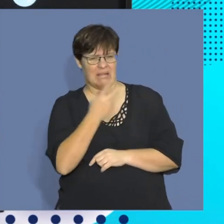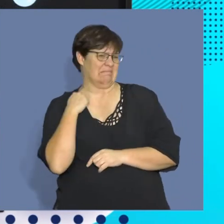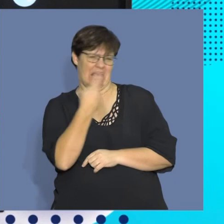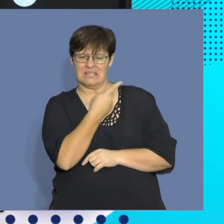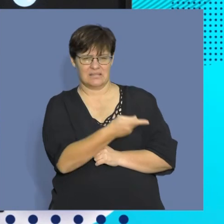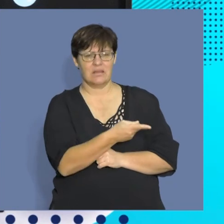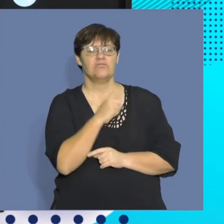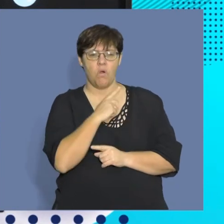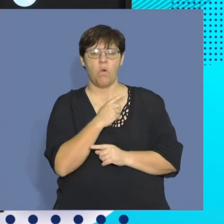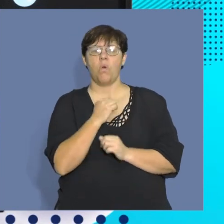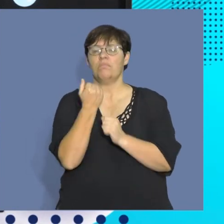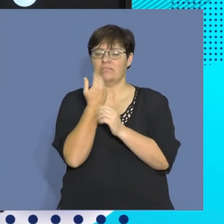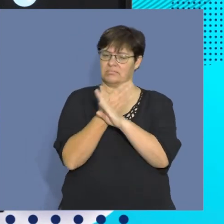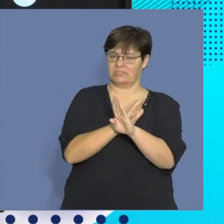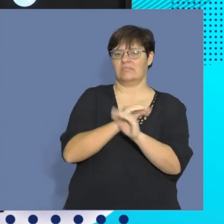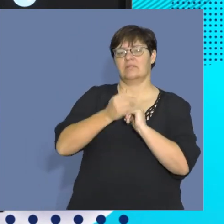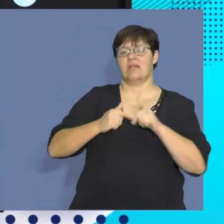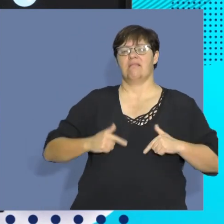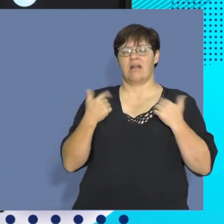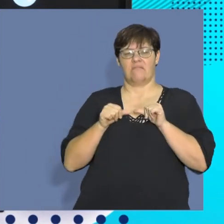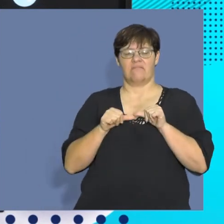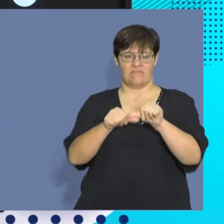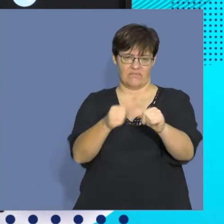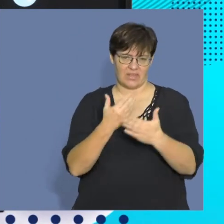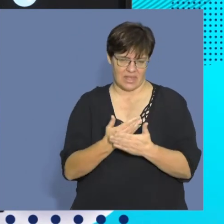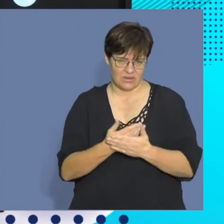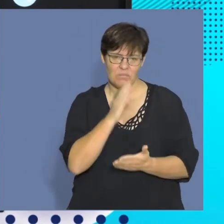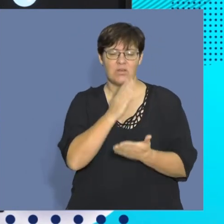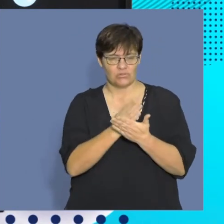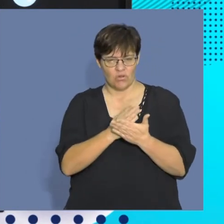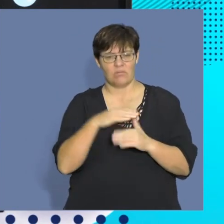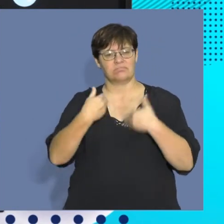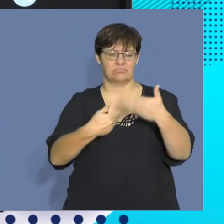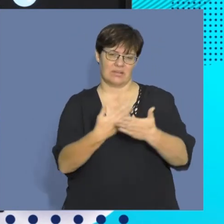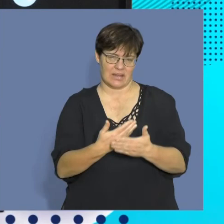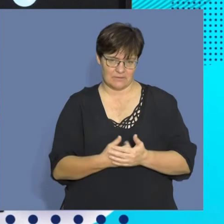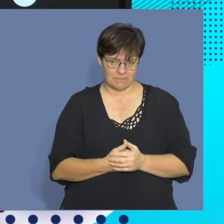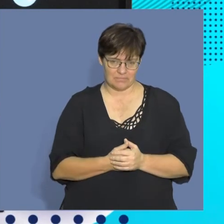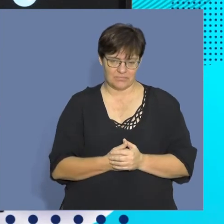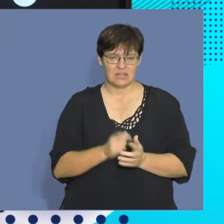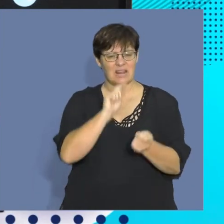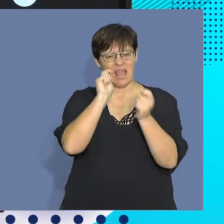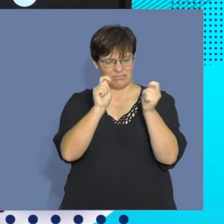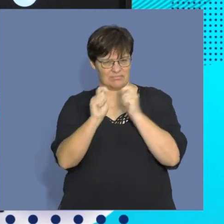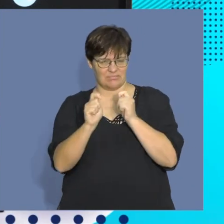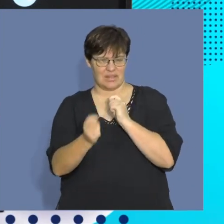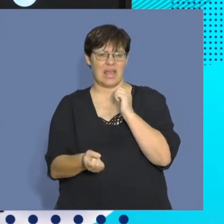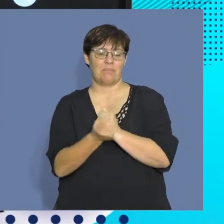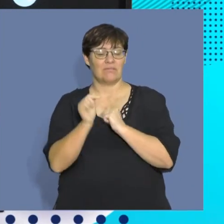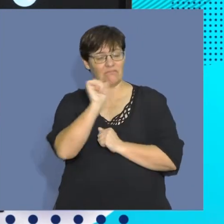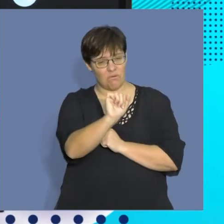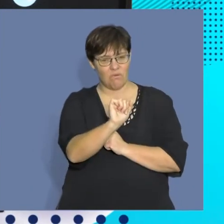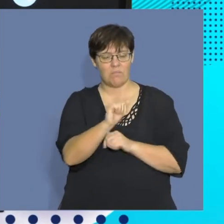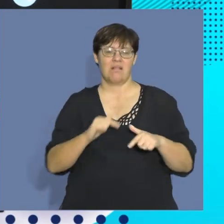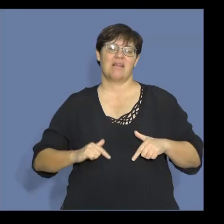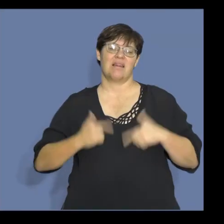your herbivores. And this is a mechanism that the plant has to be able to survive and ensure its existence on that. So these are